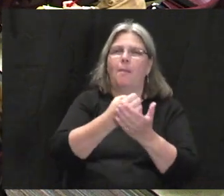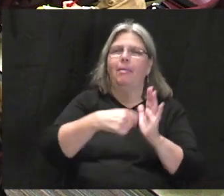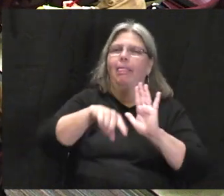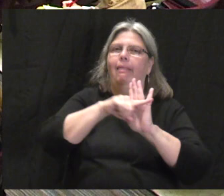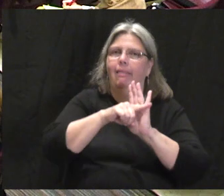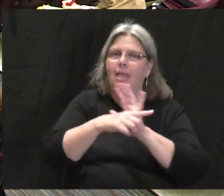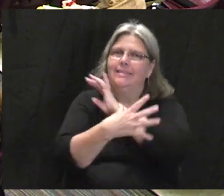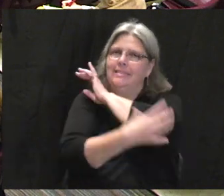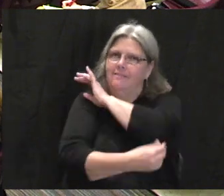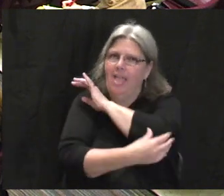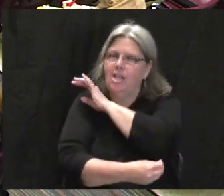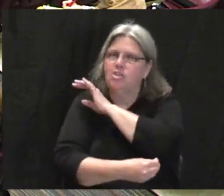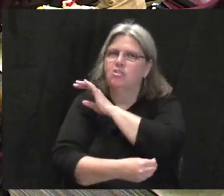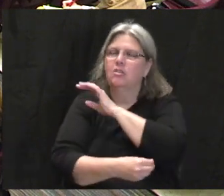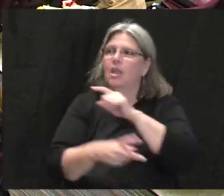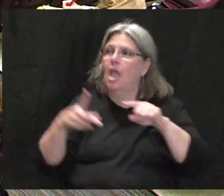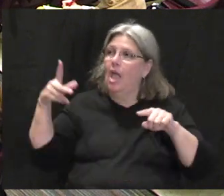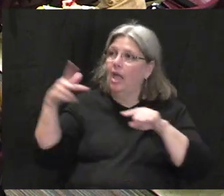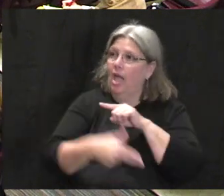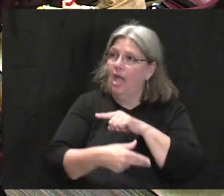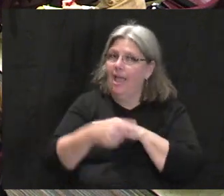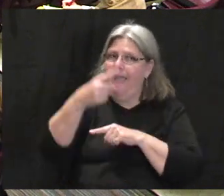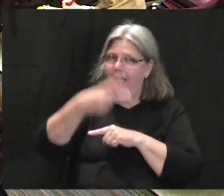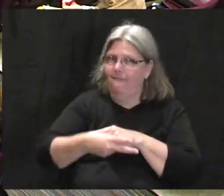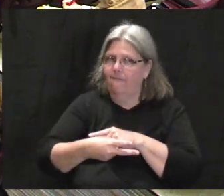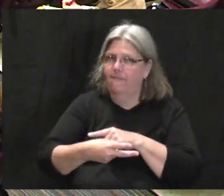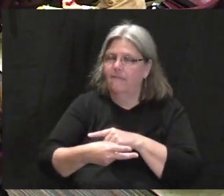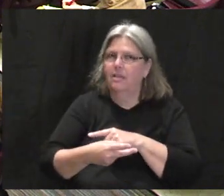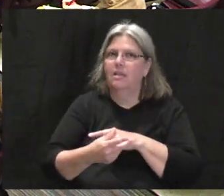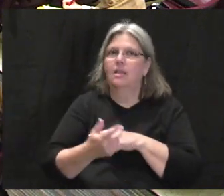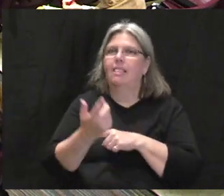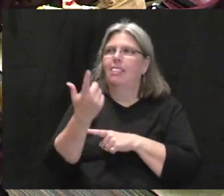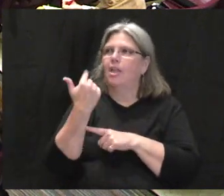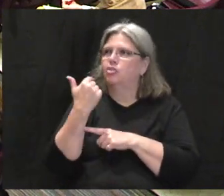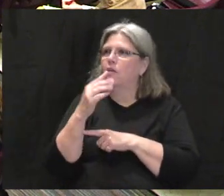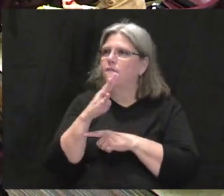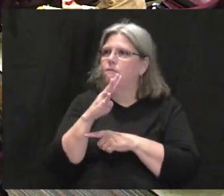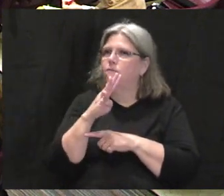half. Right, we went from 45% last year to 24% this year.